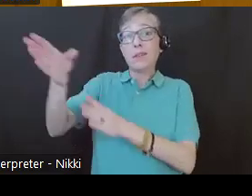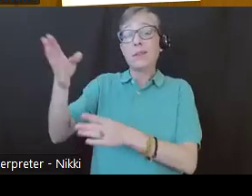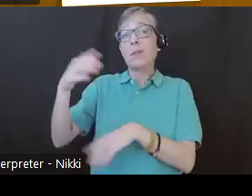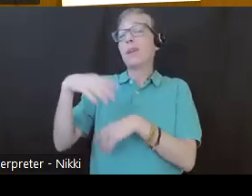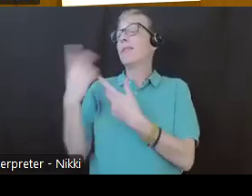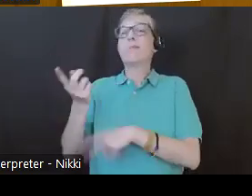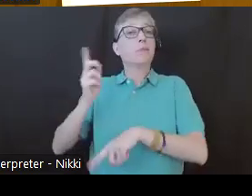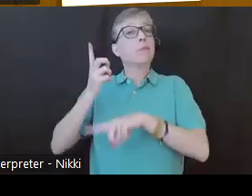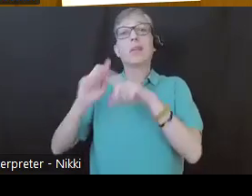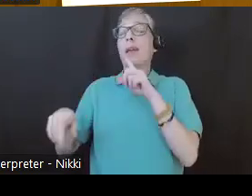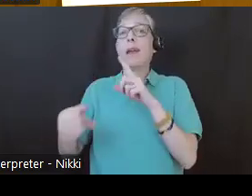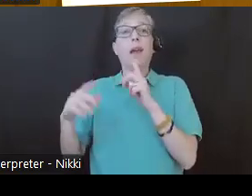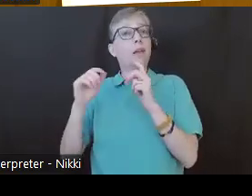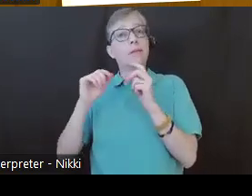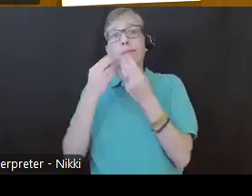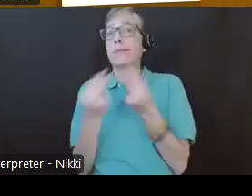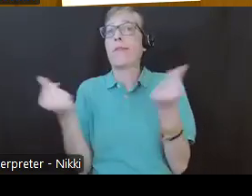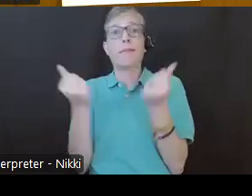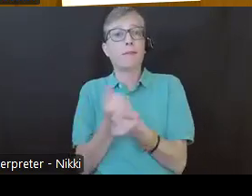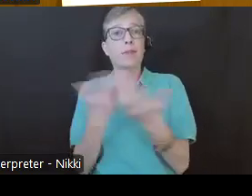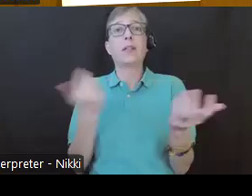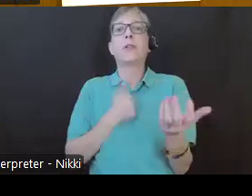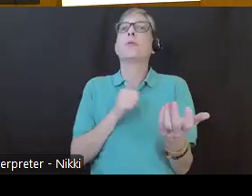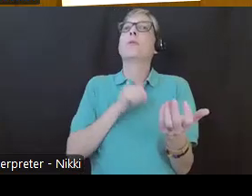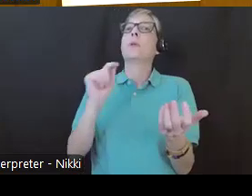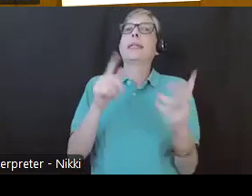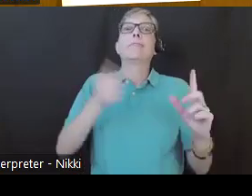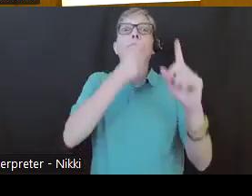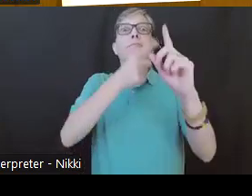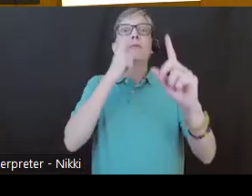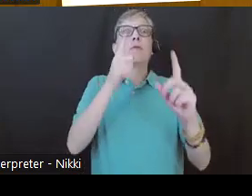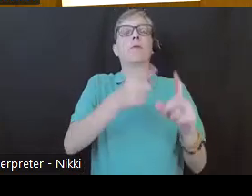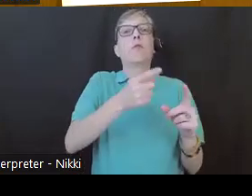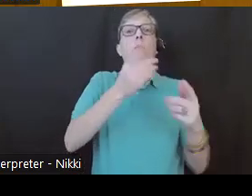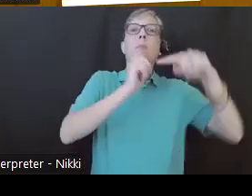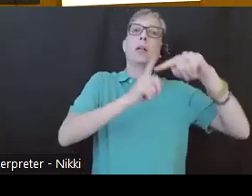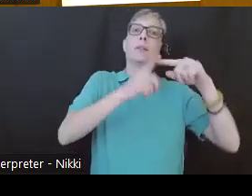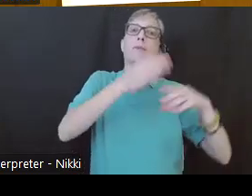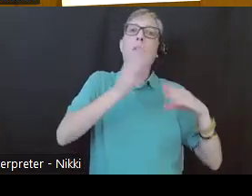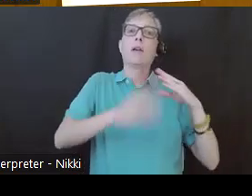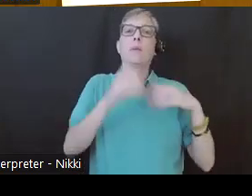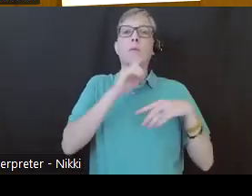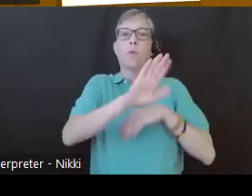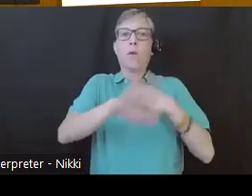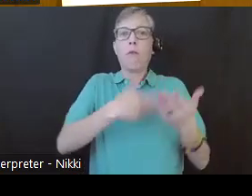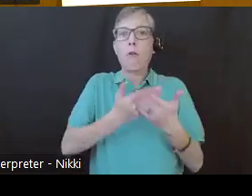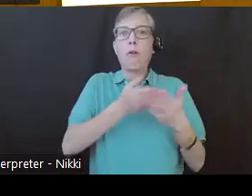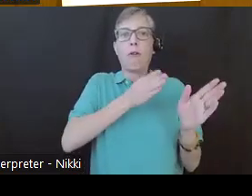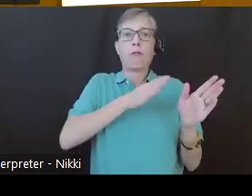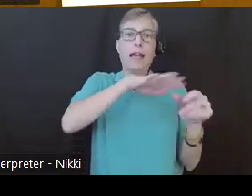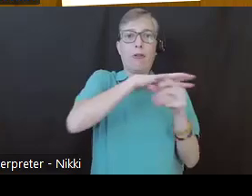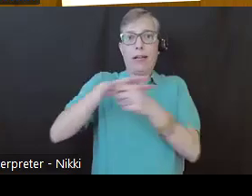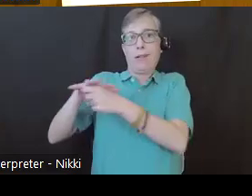for the best long-term outcomes in all areas of a person's life. So asking them that question of what makes life worth living for